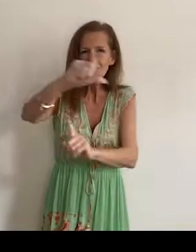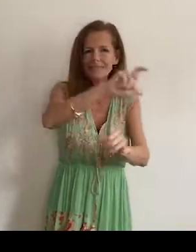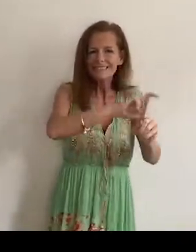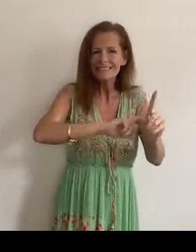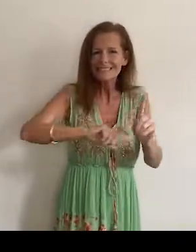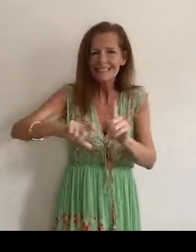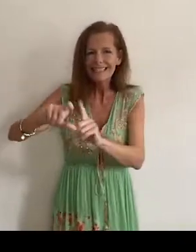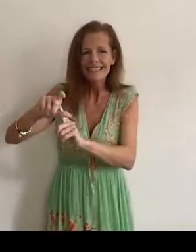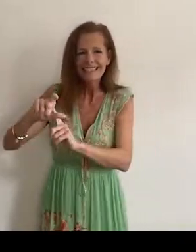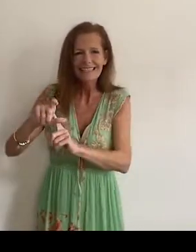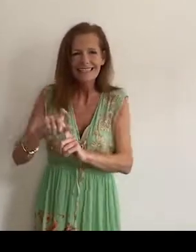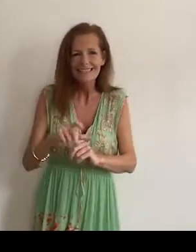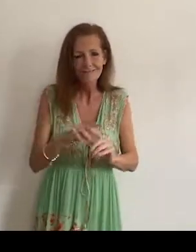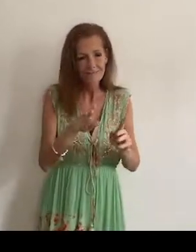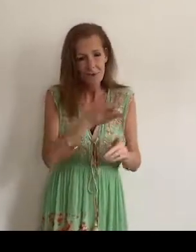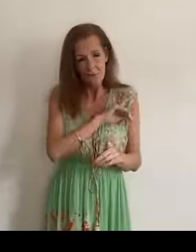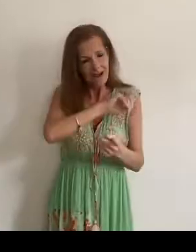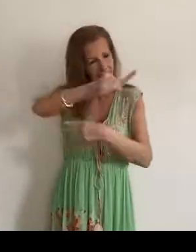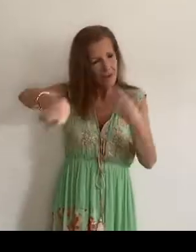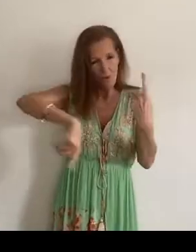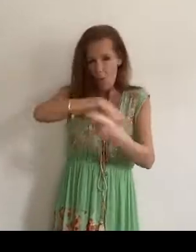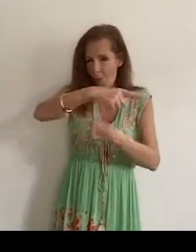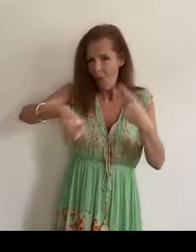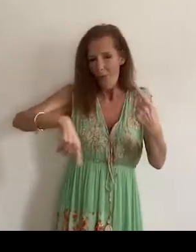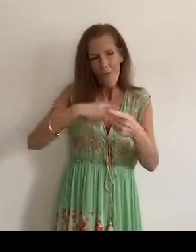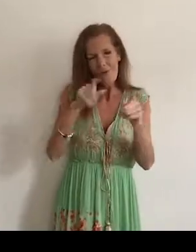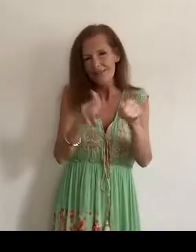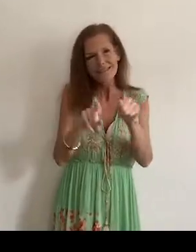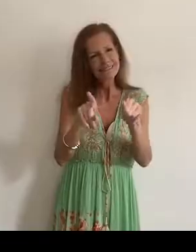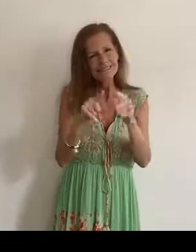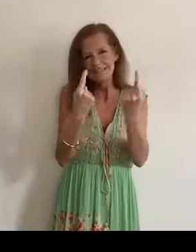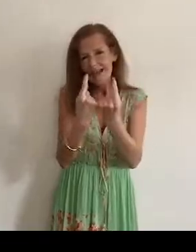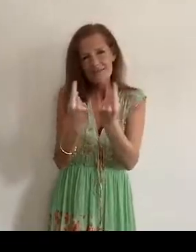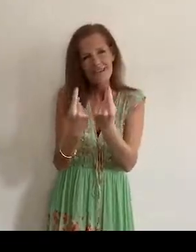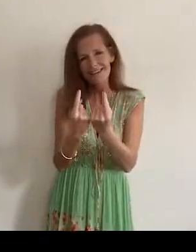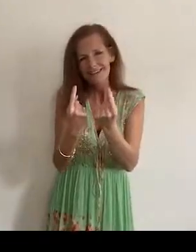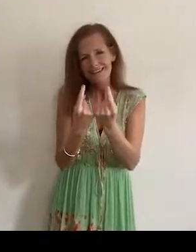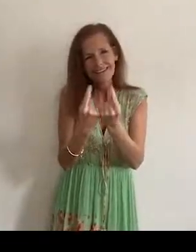It sounds like we're all the same. Like we all have experienced the same thing.